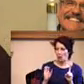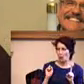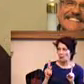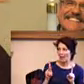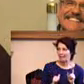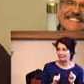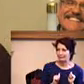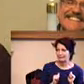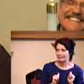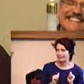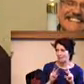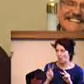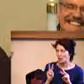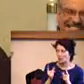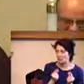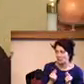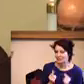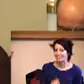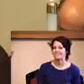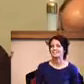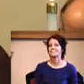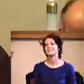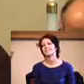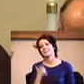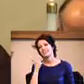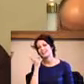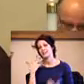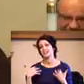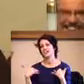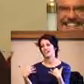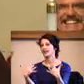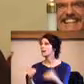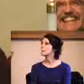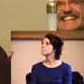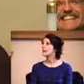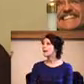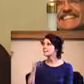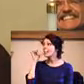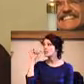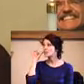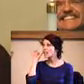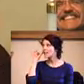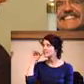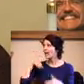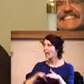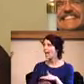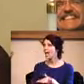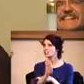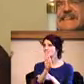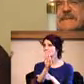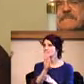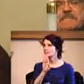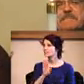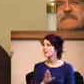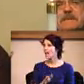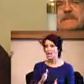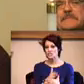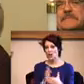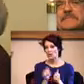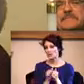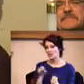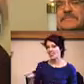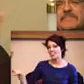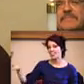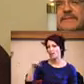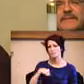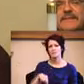reality is you know but I tell you yesterday as we went down and I I went down and I shared with them and they were